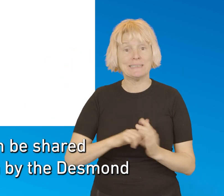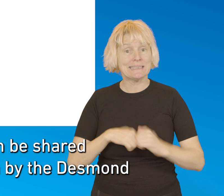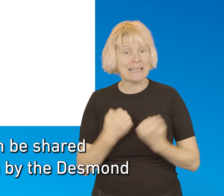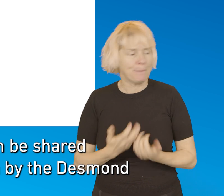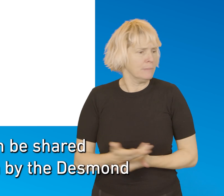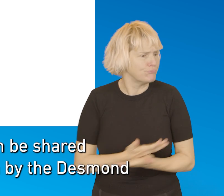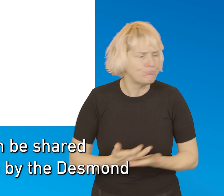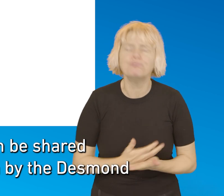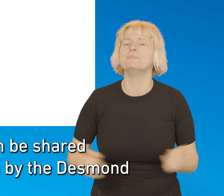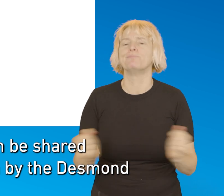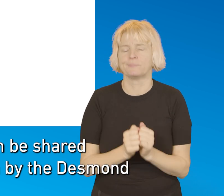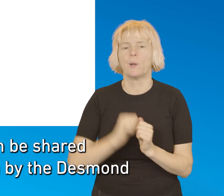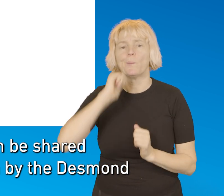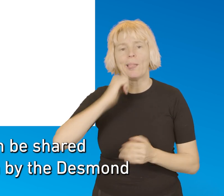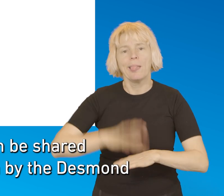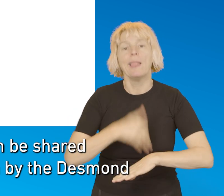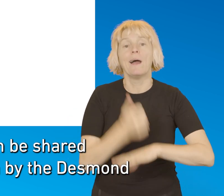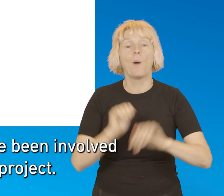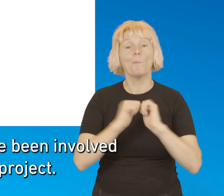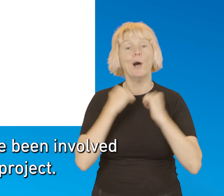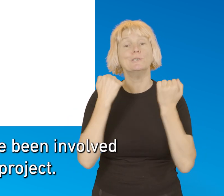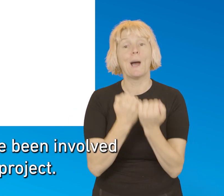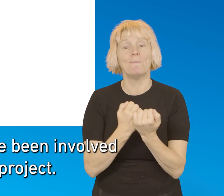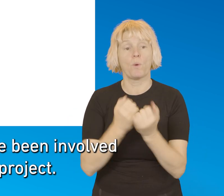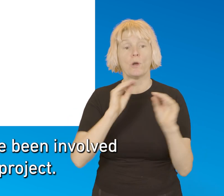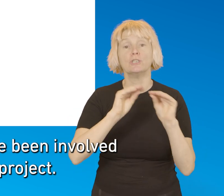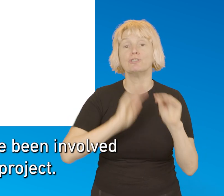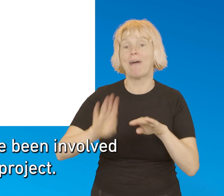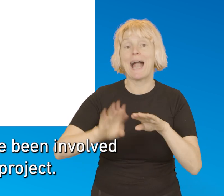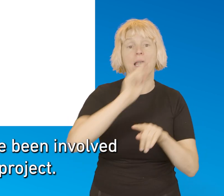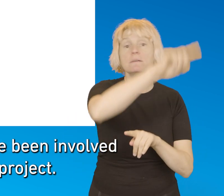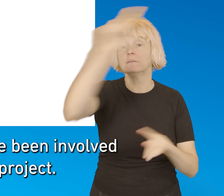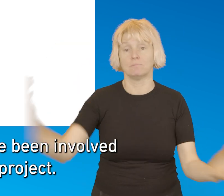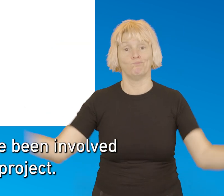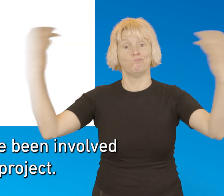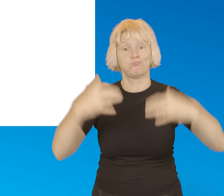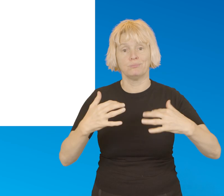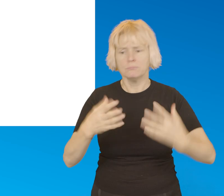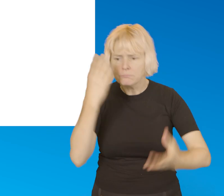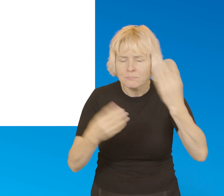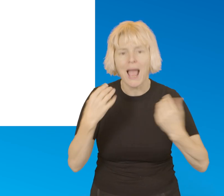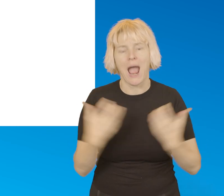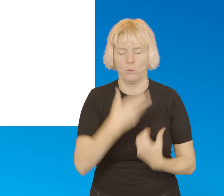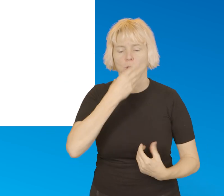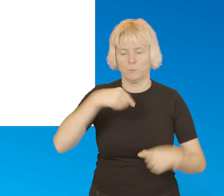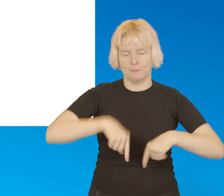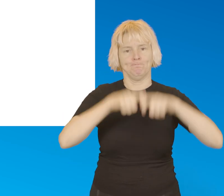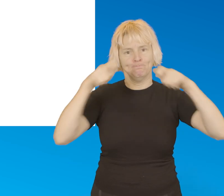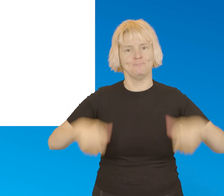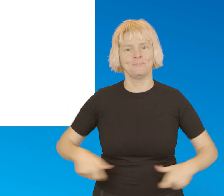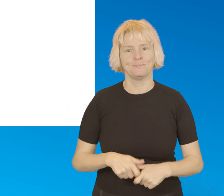so that the toolkits can be shared and learning passed on by the DESMOND head office team that have been involved in this adaptation project.